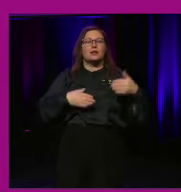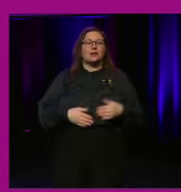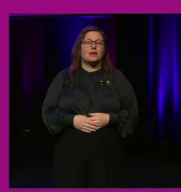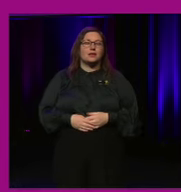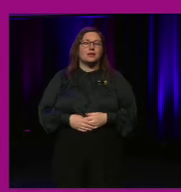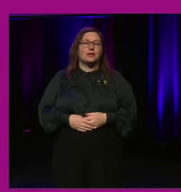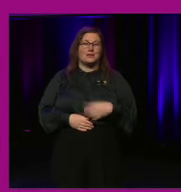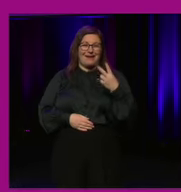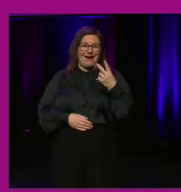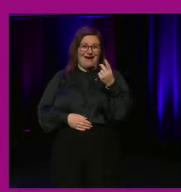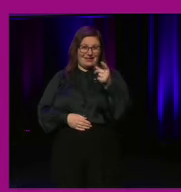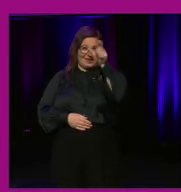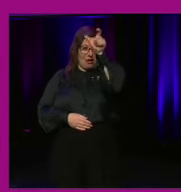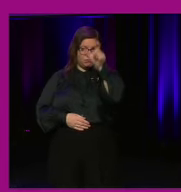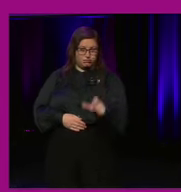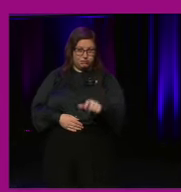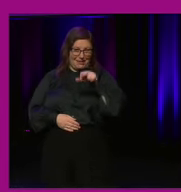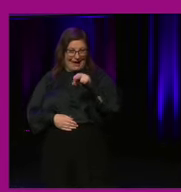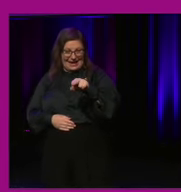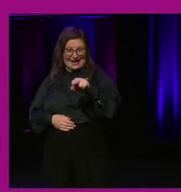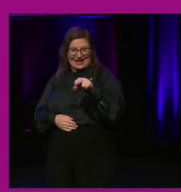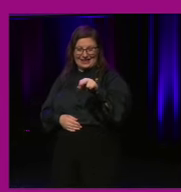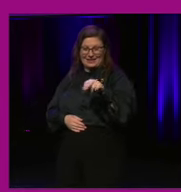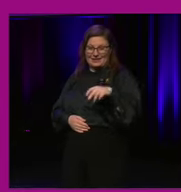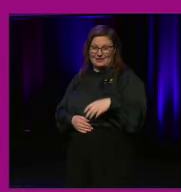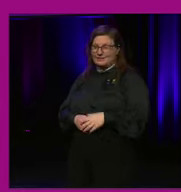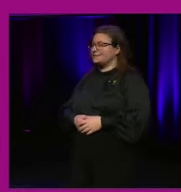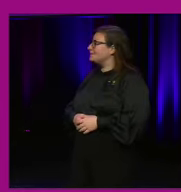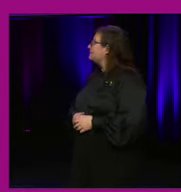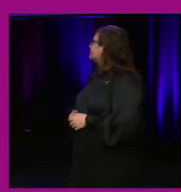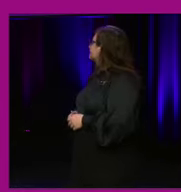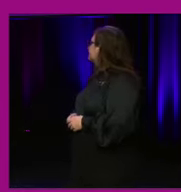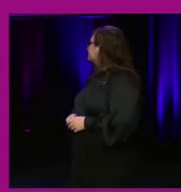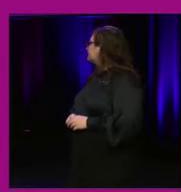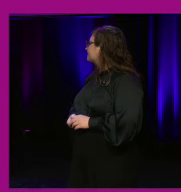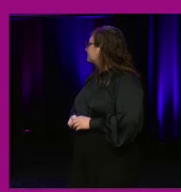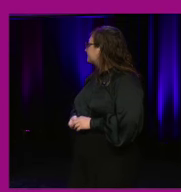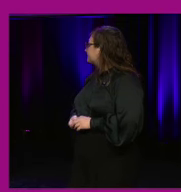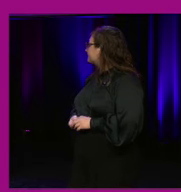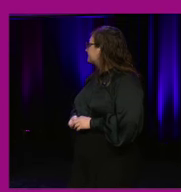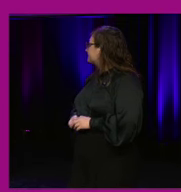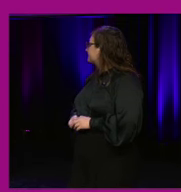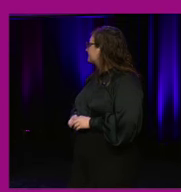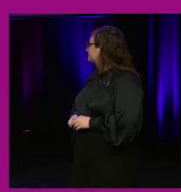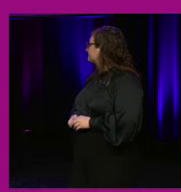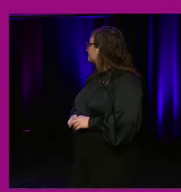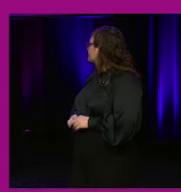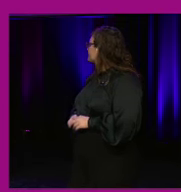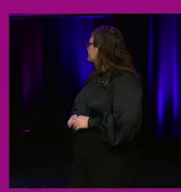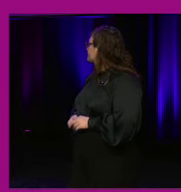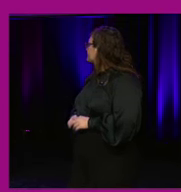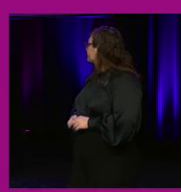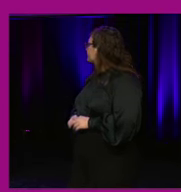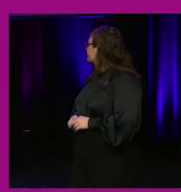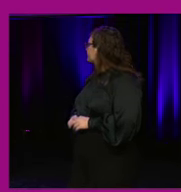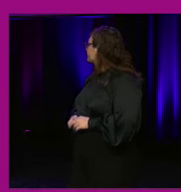Now, the second R, the first R, relationships, the second R is responsibilities. So here, as